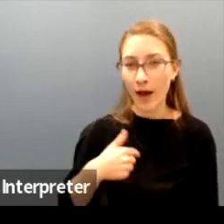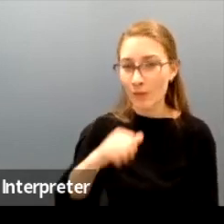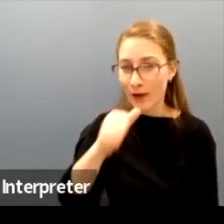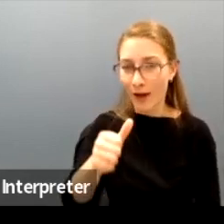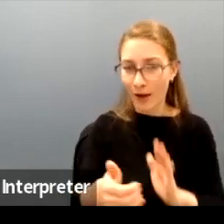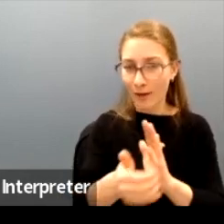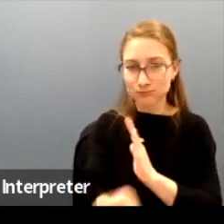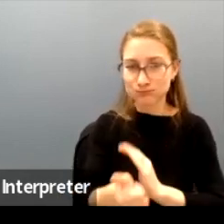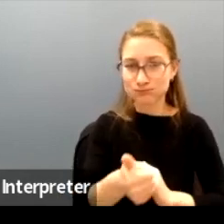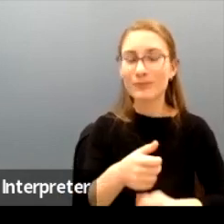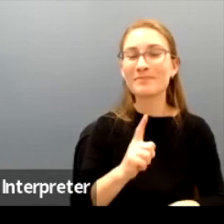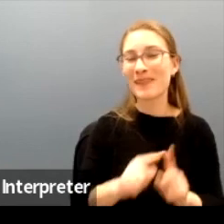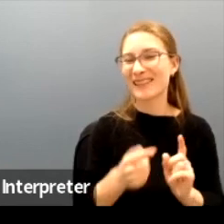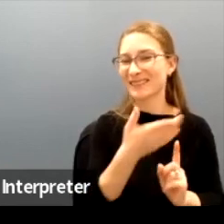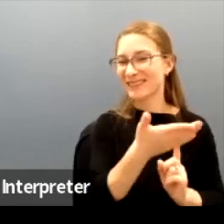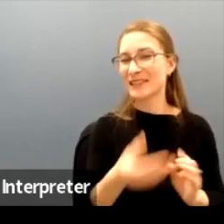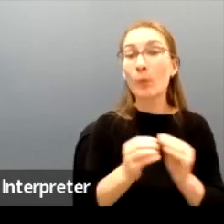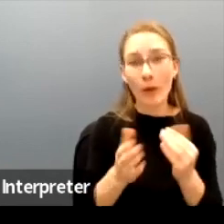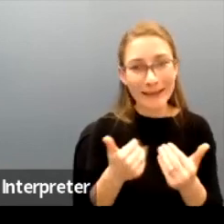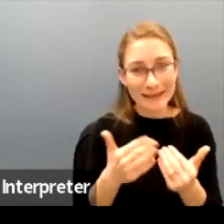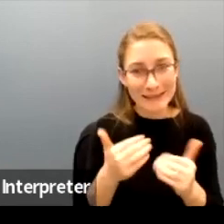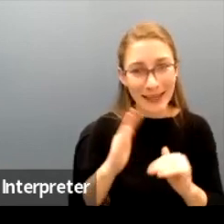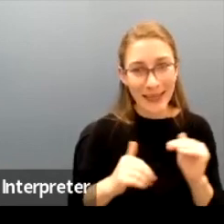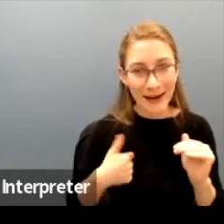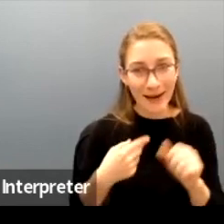than how I'm making it seem.